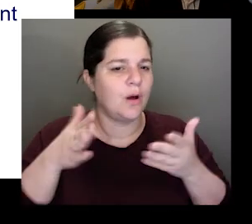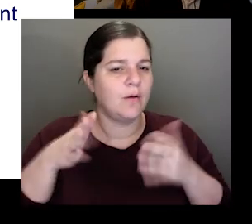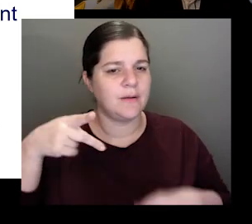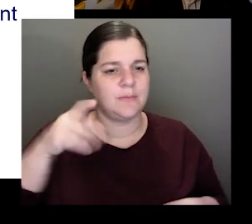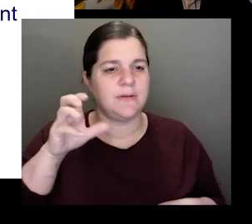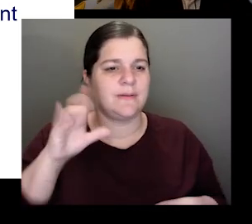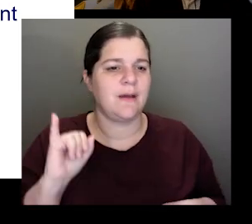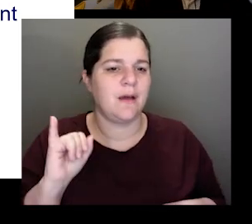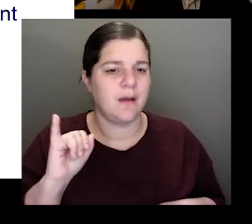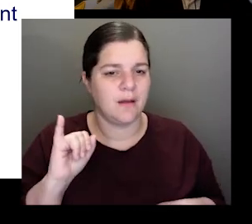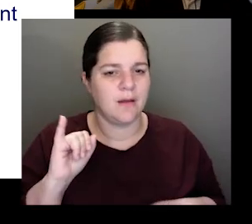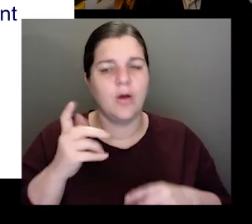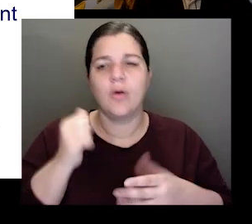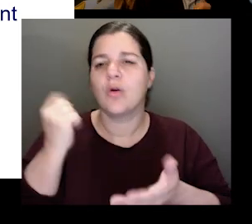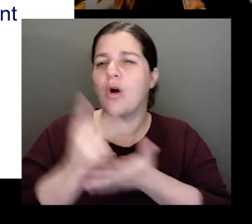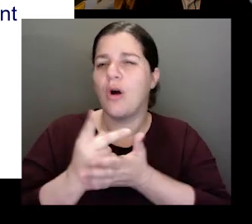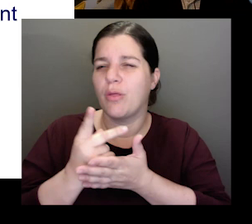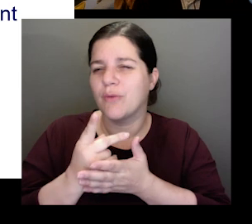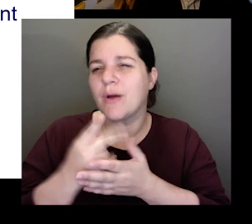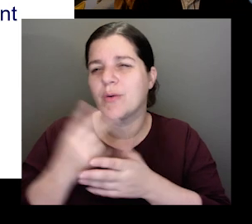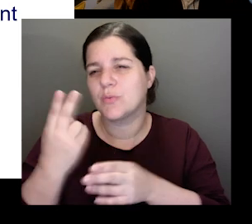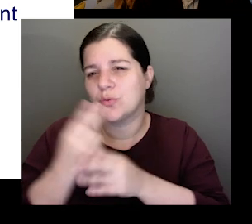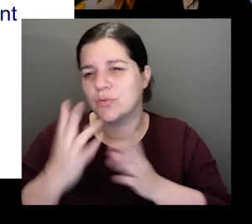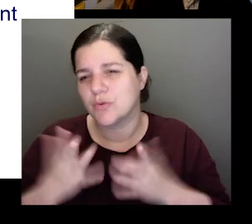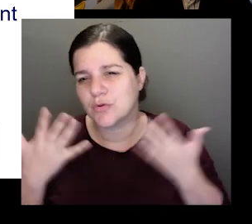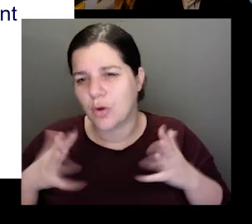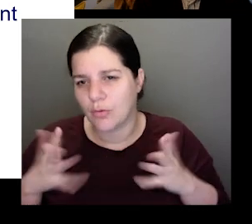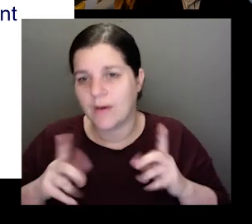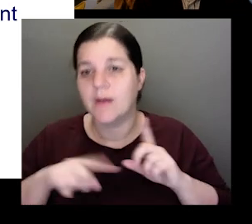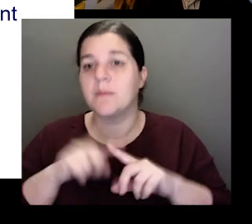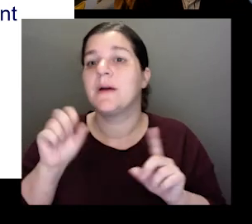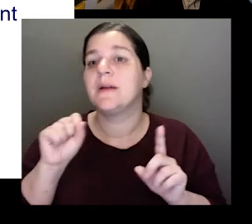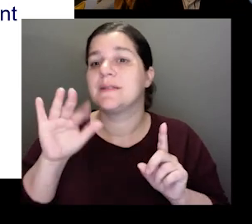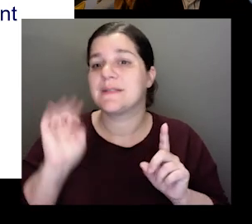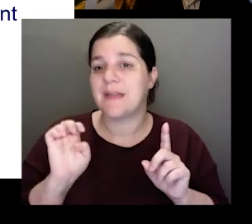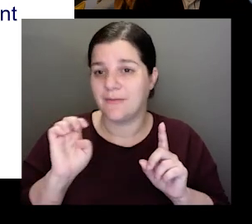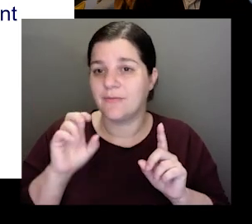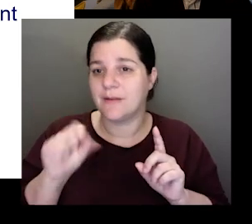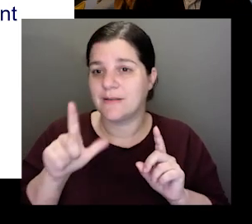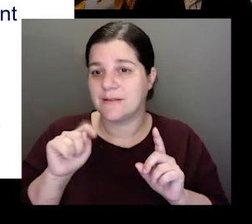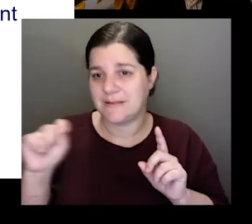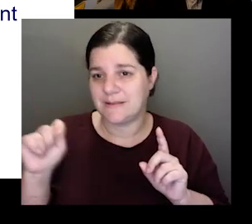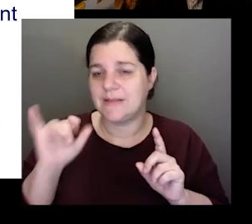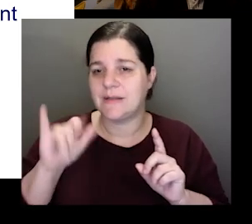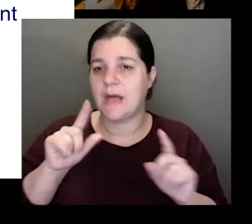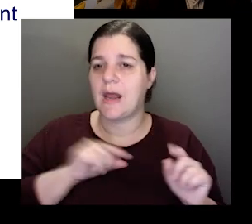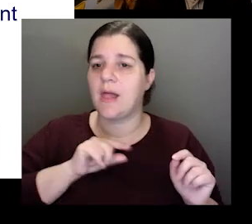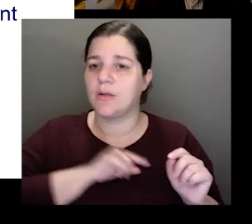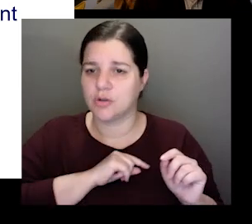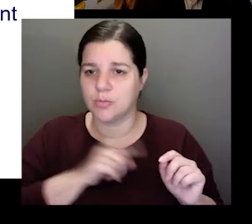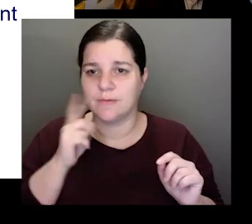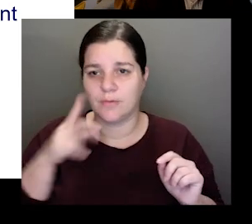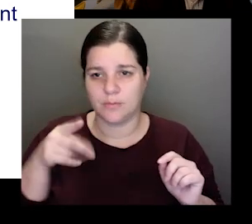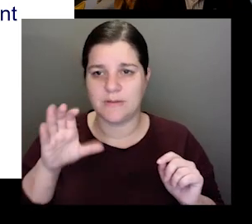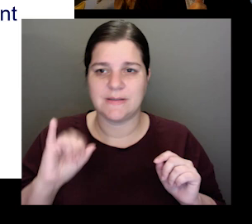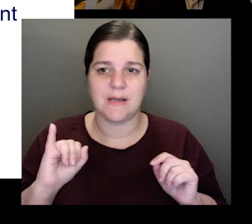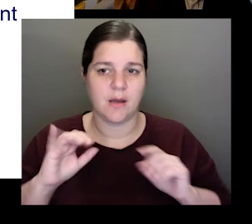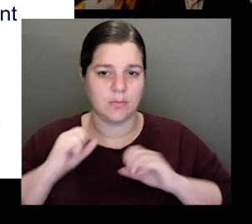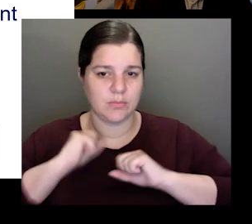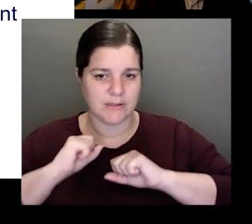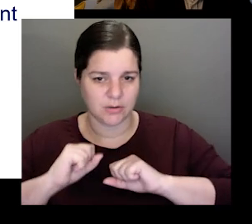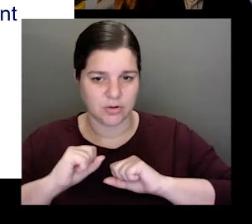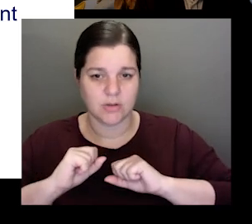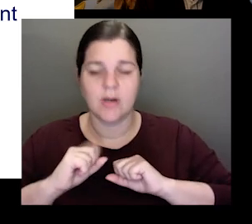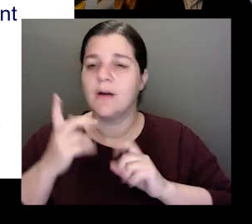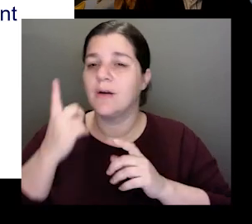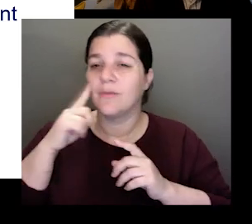users, that the SAFE SLTT will be eligible for PCI protections. So for those who don't